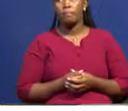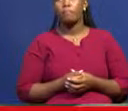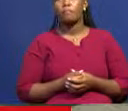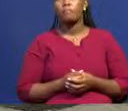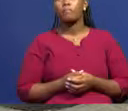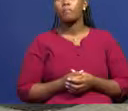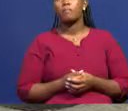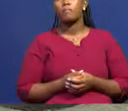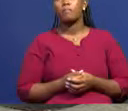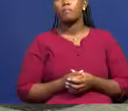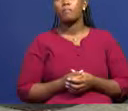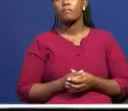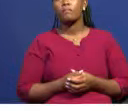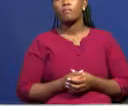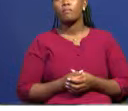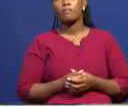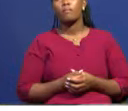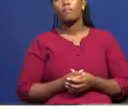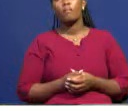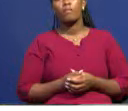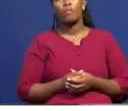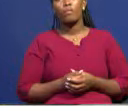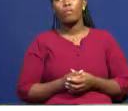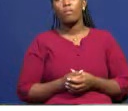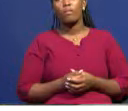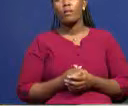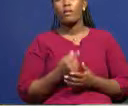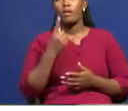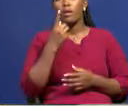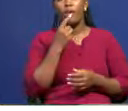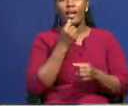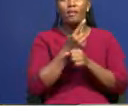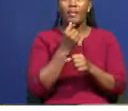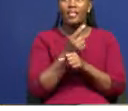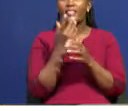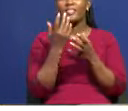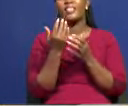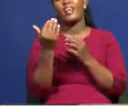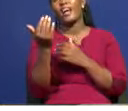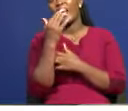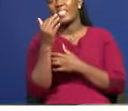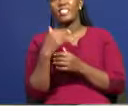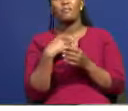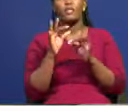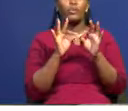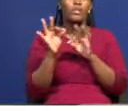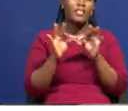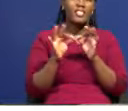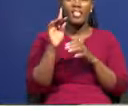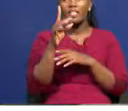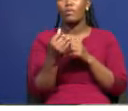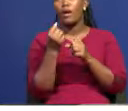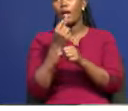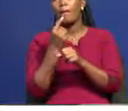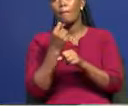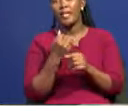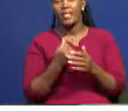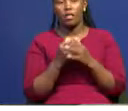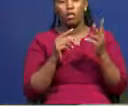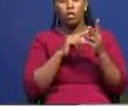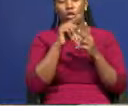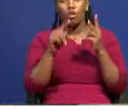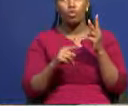cut my time short by a minute. Eh? A minute, and please. You're asking me to discuss tax in a minute, but I'll try. Eh? I'm going to do two things